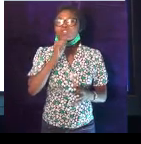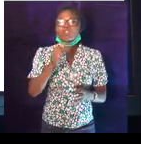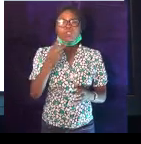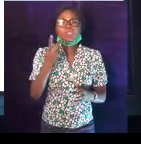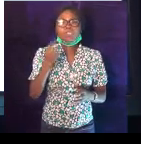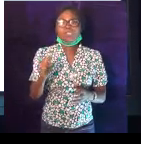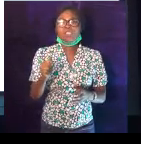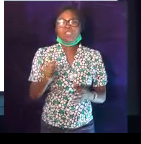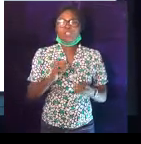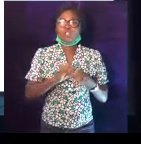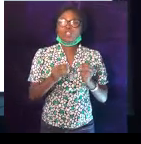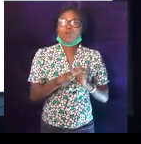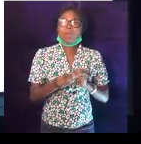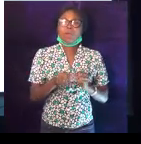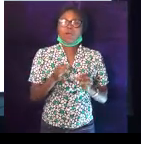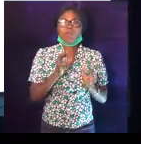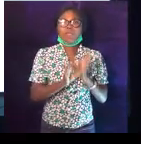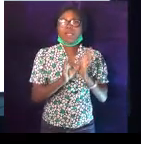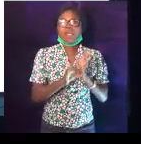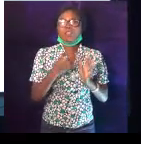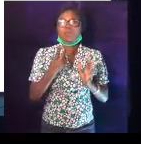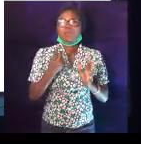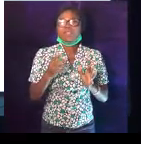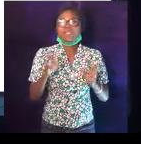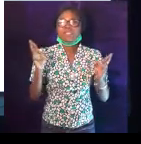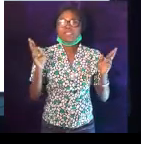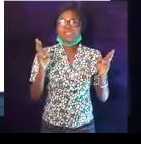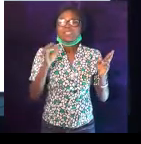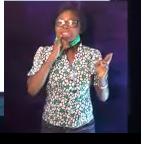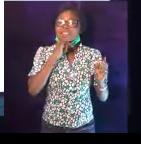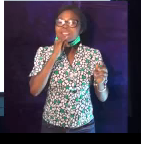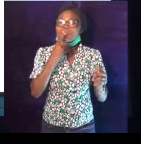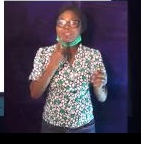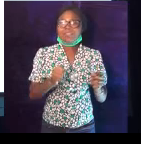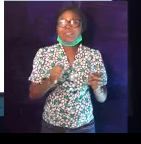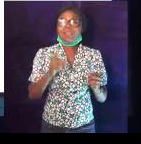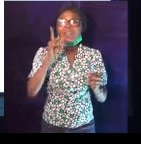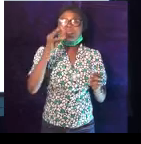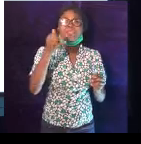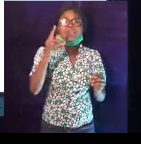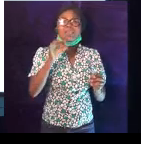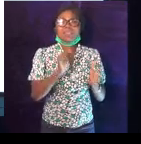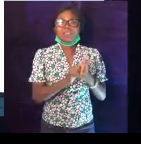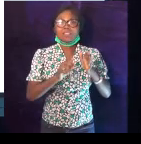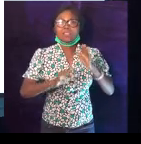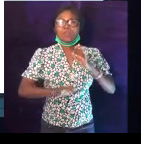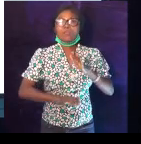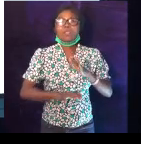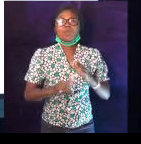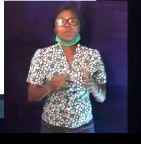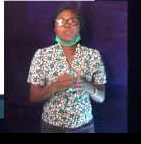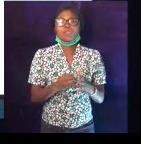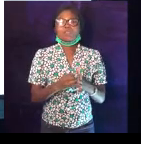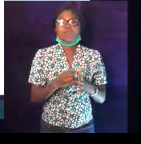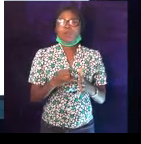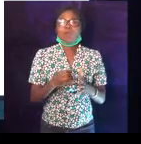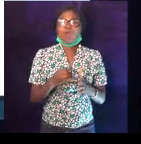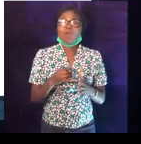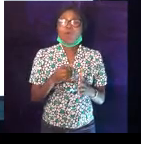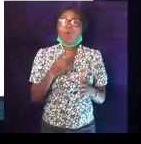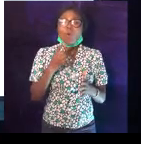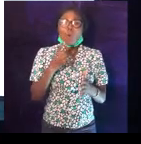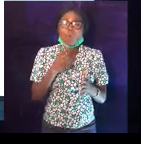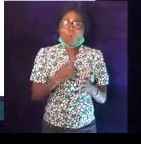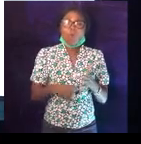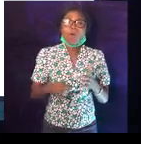is not the number of the count or the frequency, it is the data that is below it. How about if